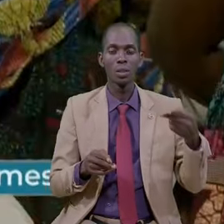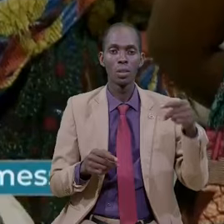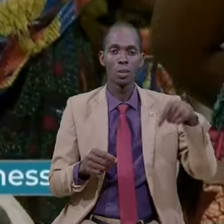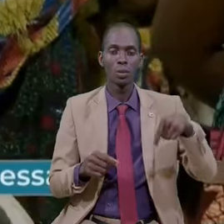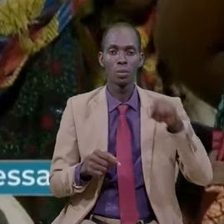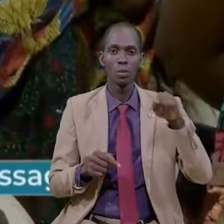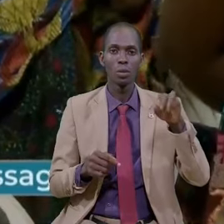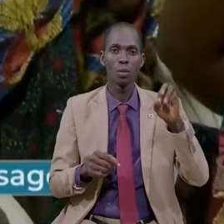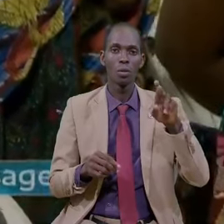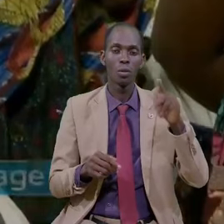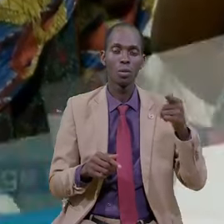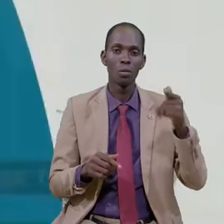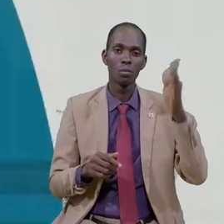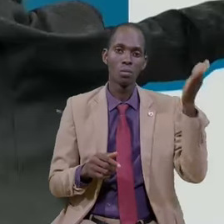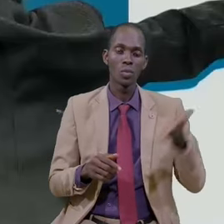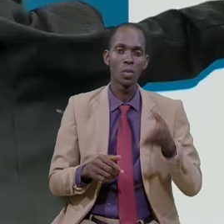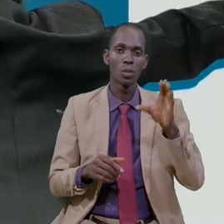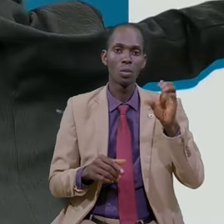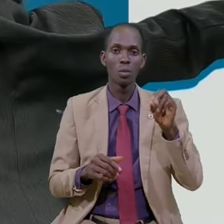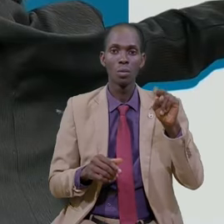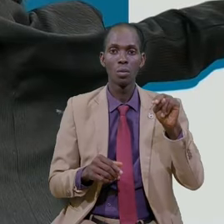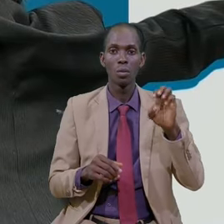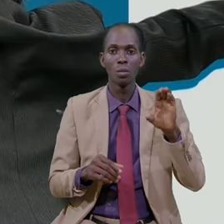hqg connect a g